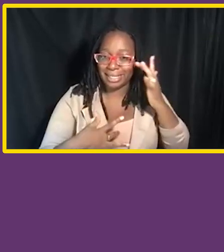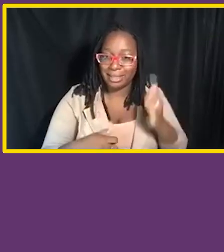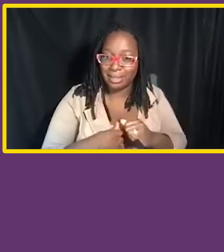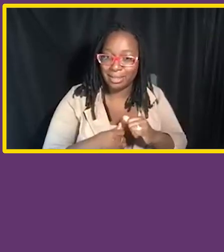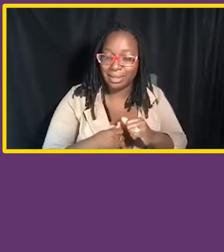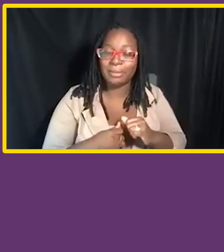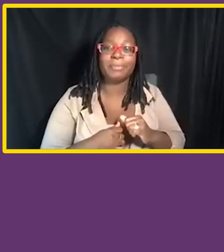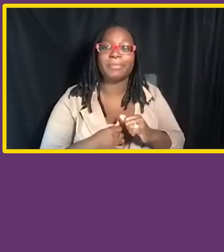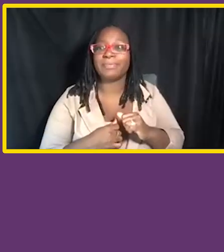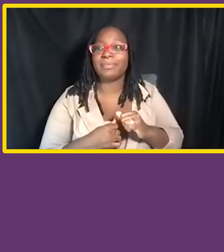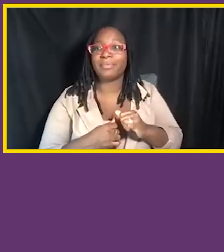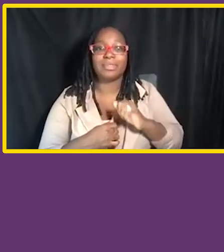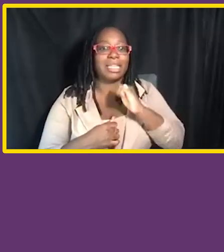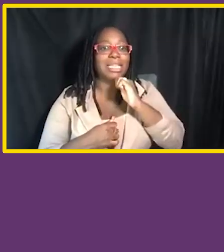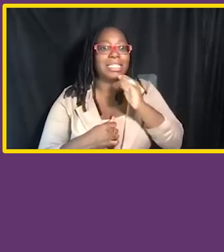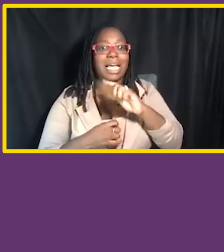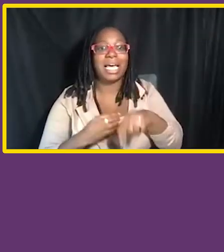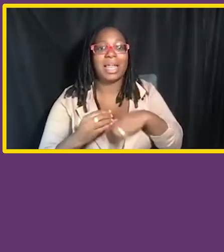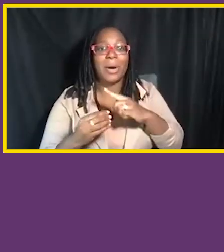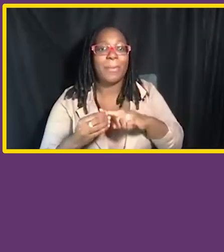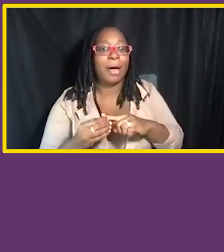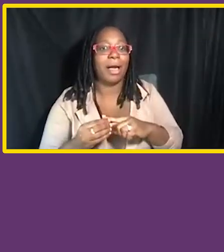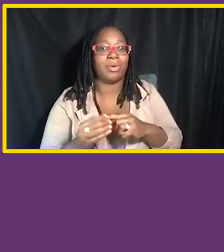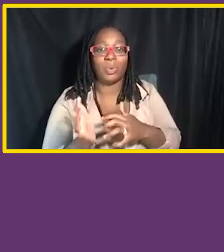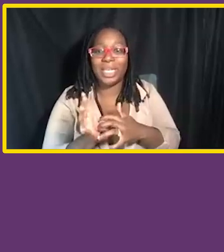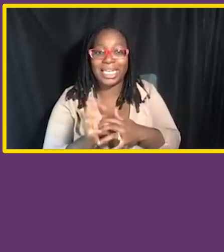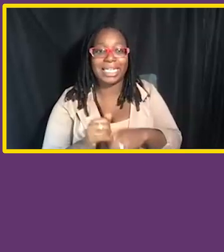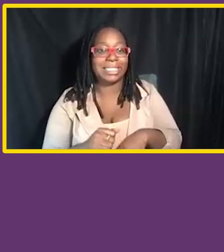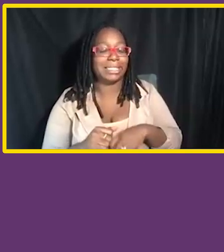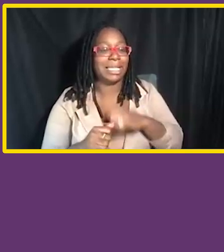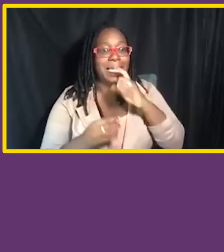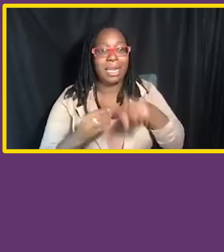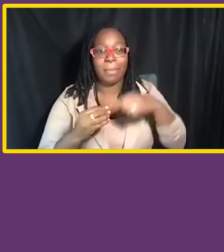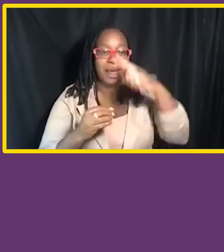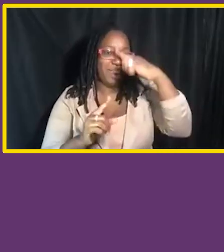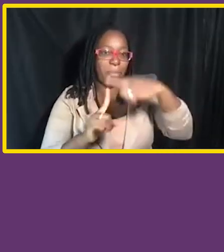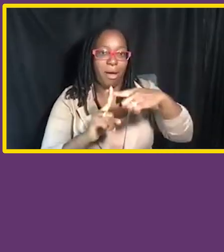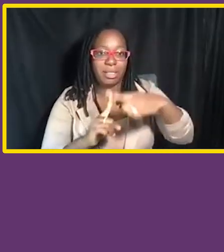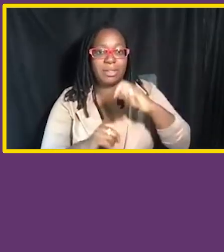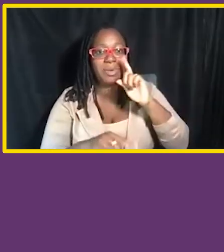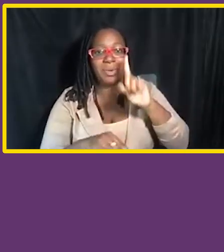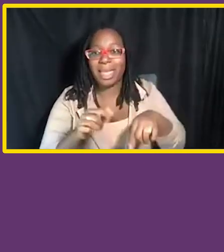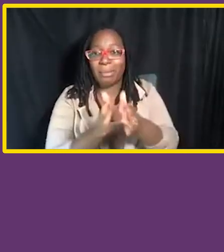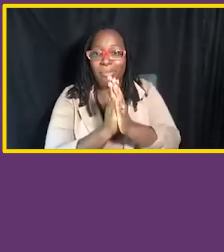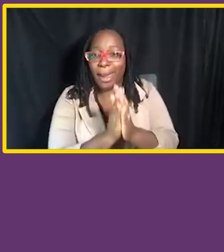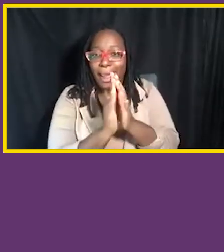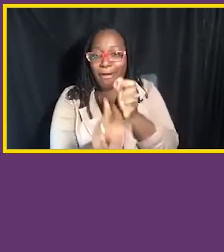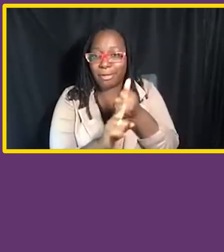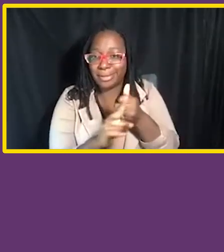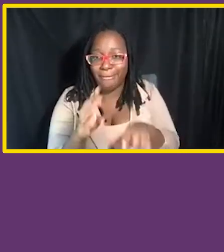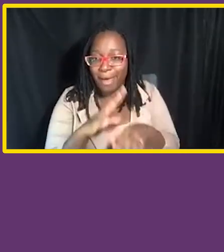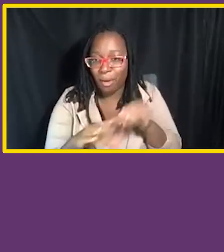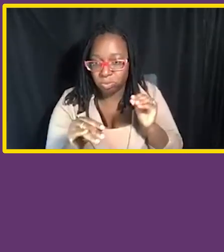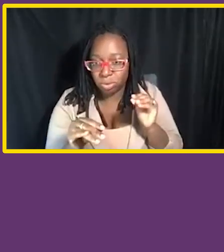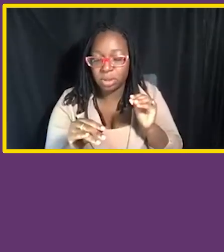This is nothing about weakness. This is nothing about thinking positively. You can't pray your way out of this kind of stuff. It is